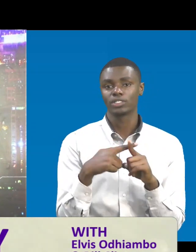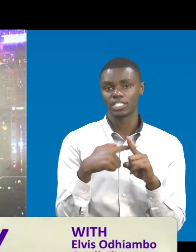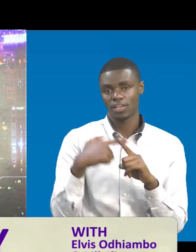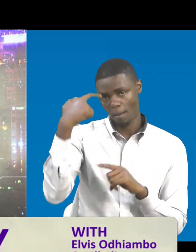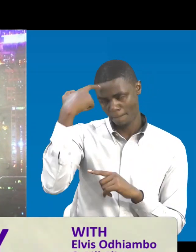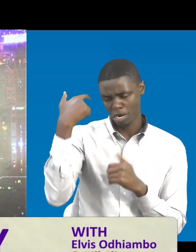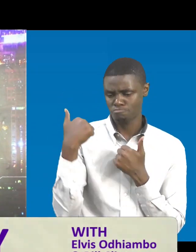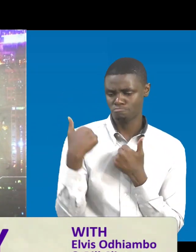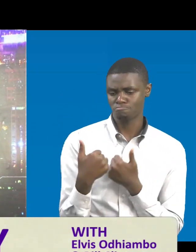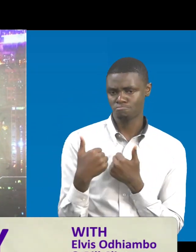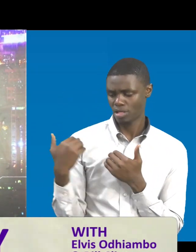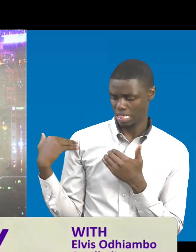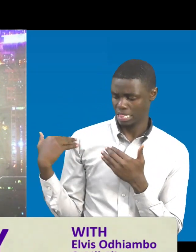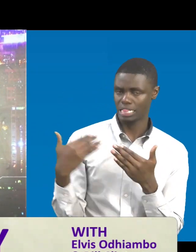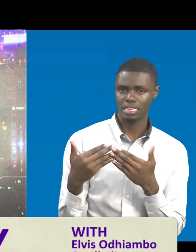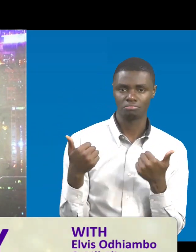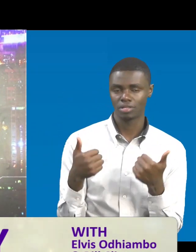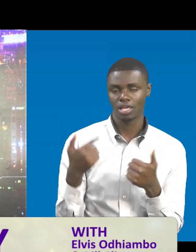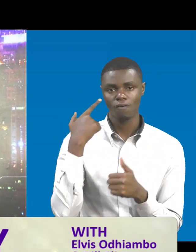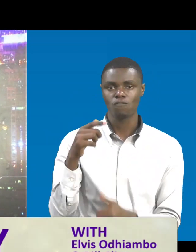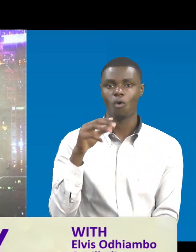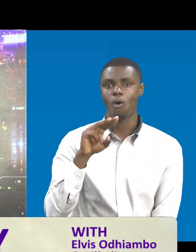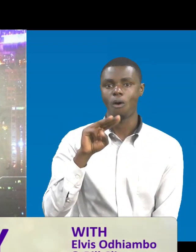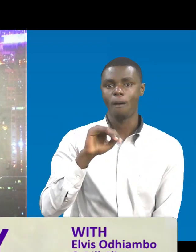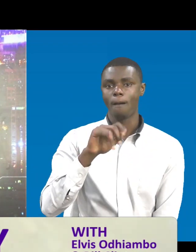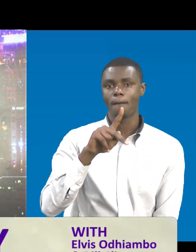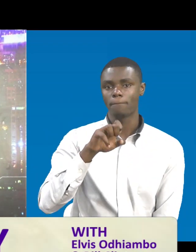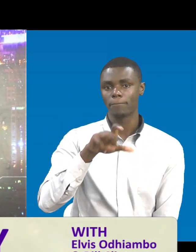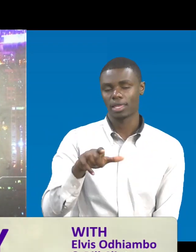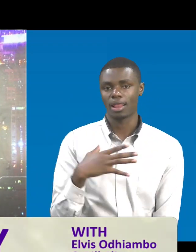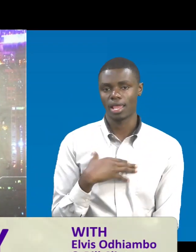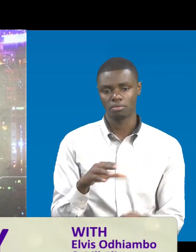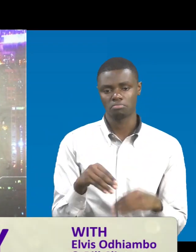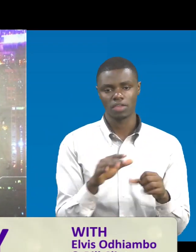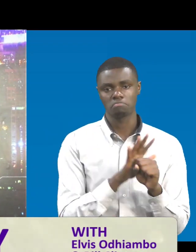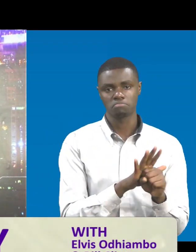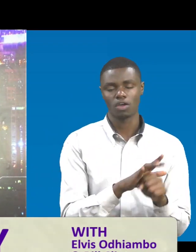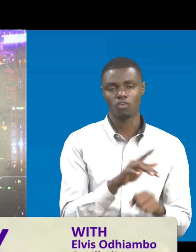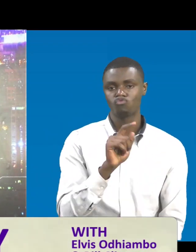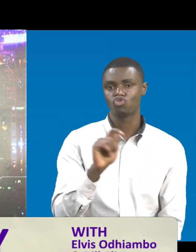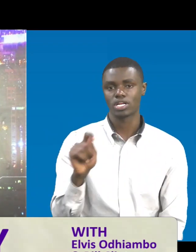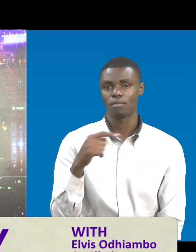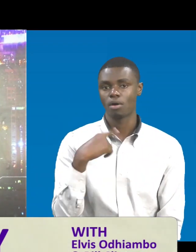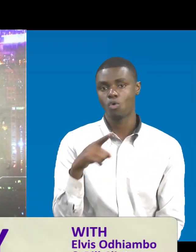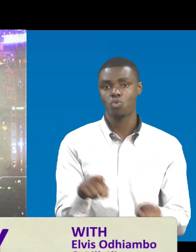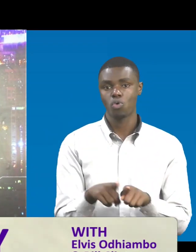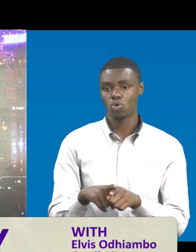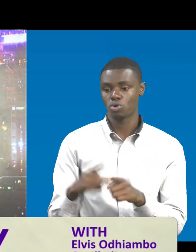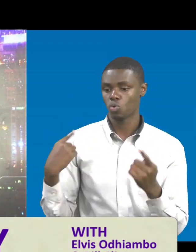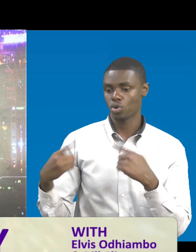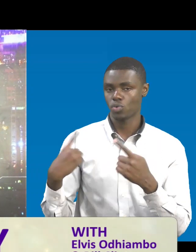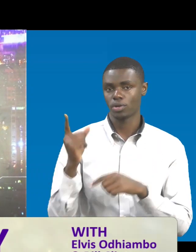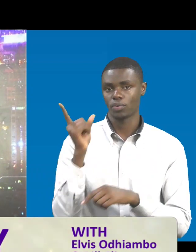mindset. So far so good for Mikel Arteta's side, and also piling pressure on the likes of Tottenham, who are also unbeaten in the